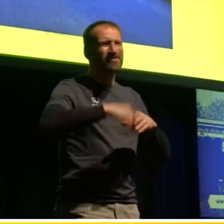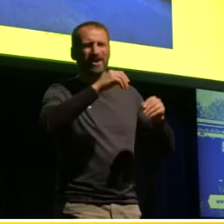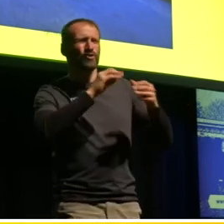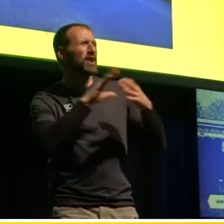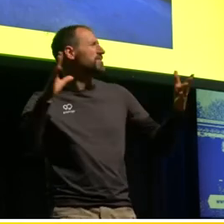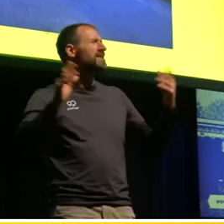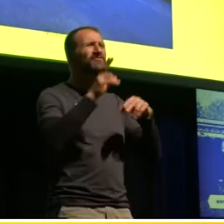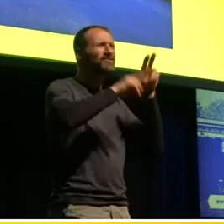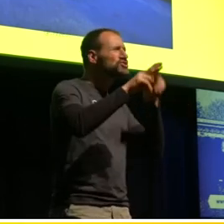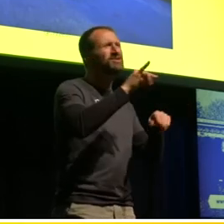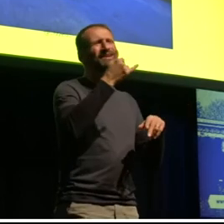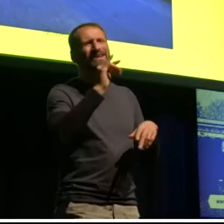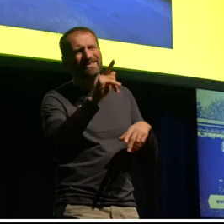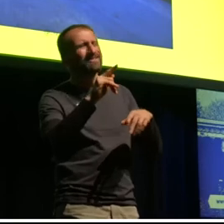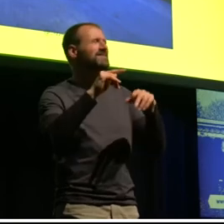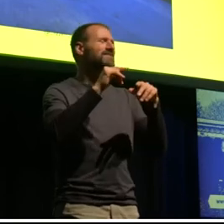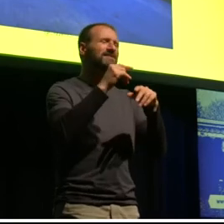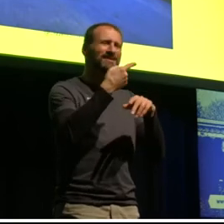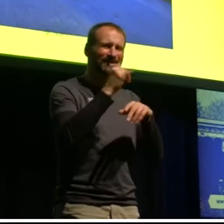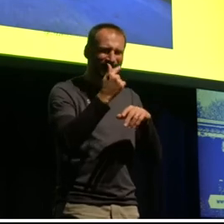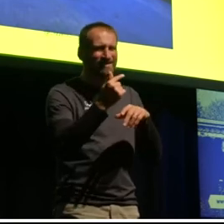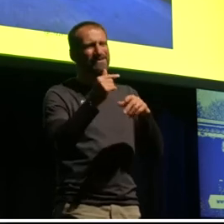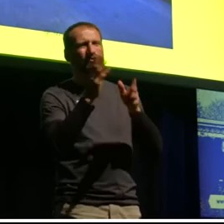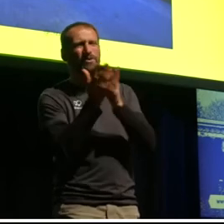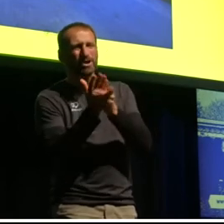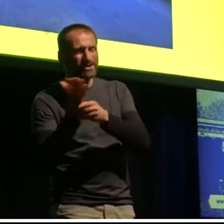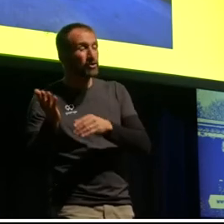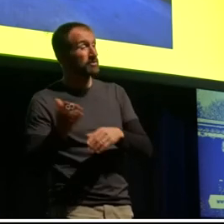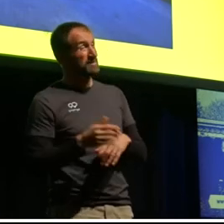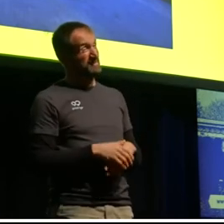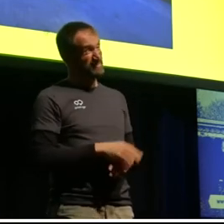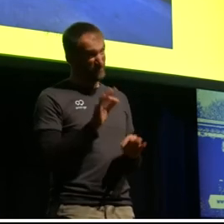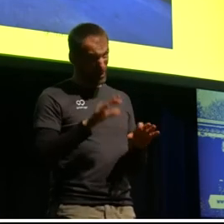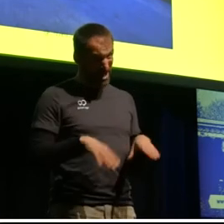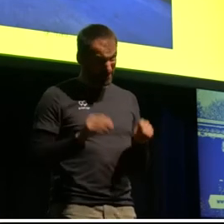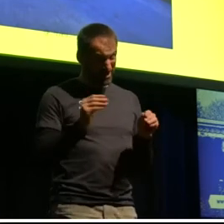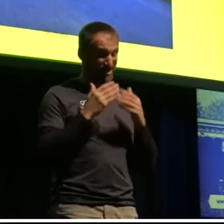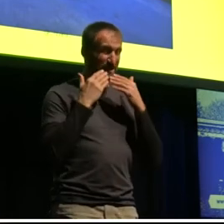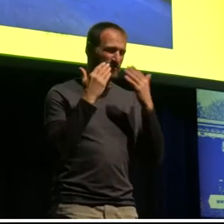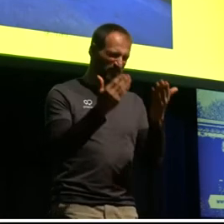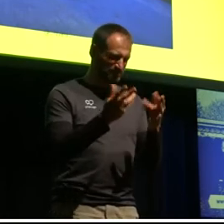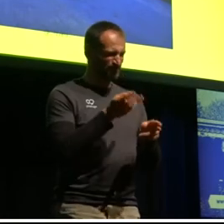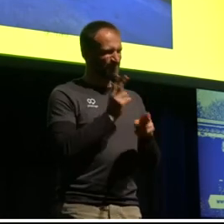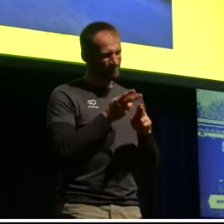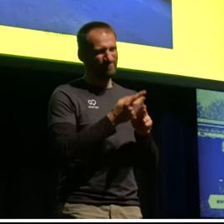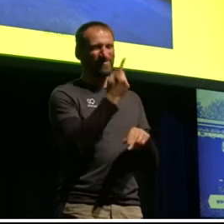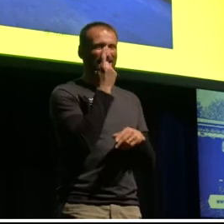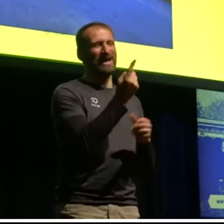repositories. Especially for the beginning, it helps you very much to be on the same repository and stay